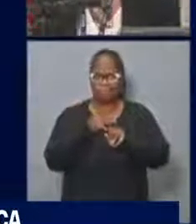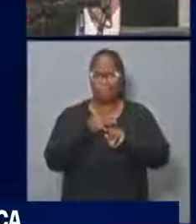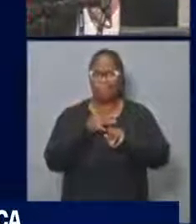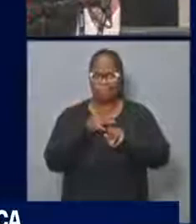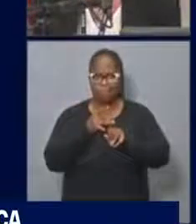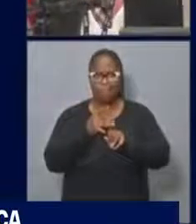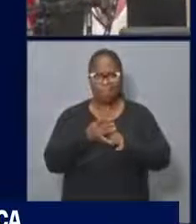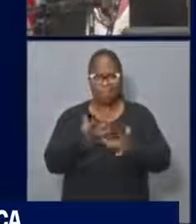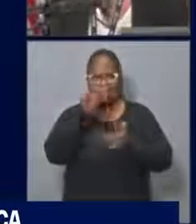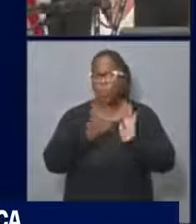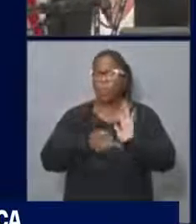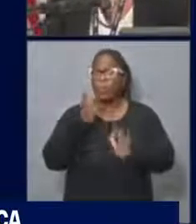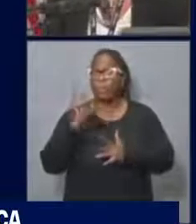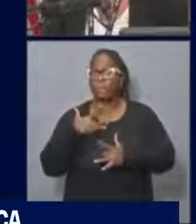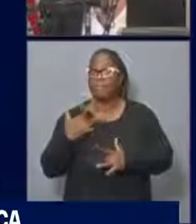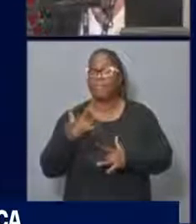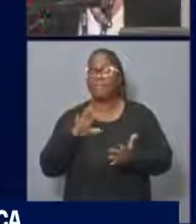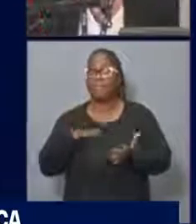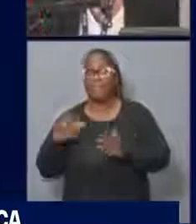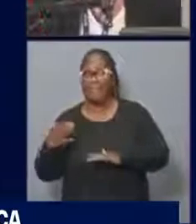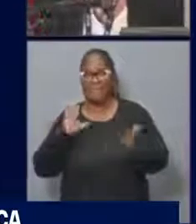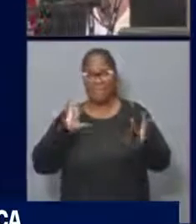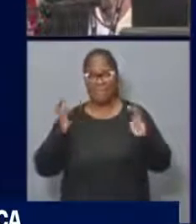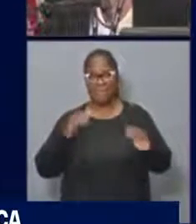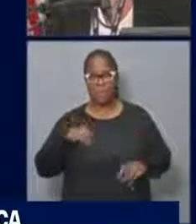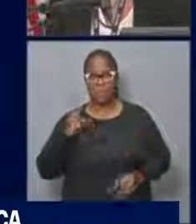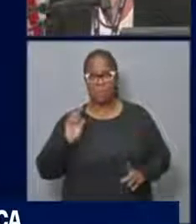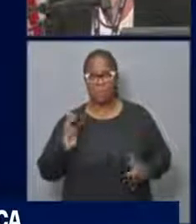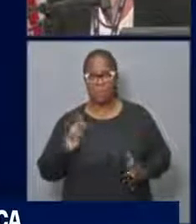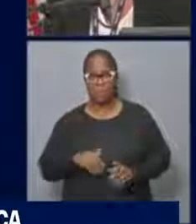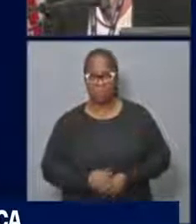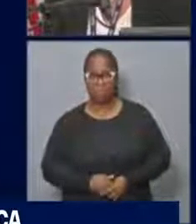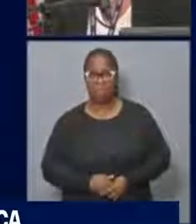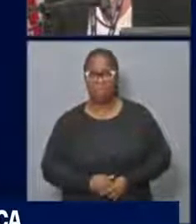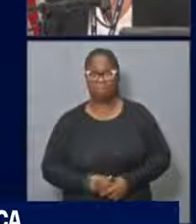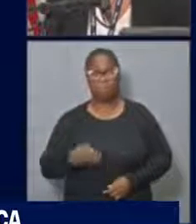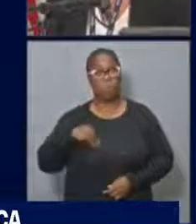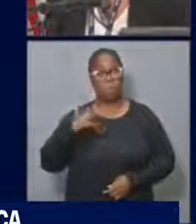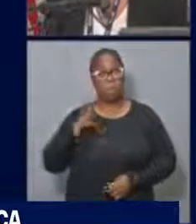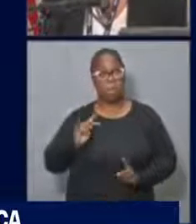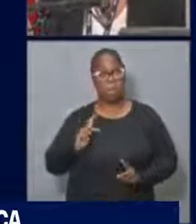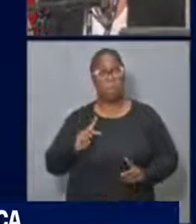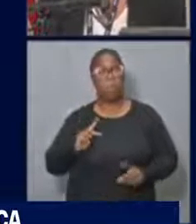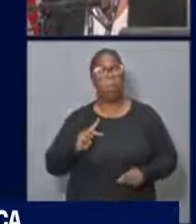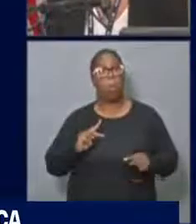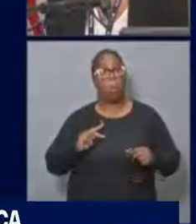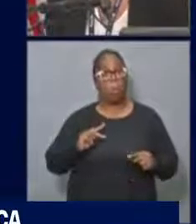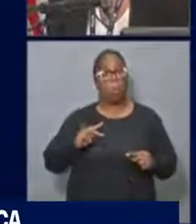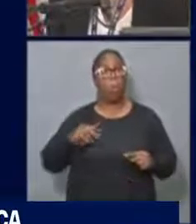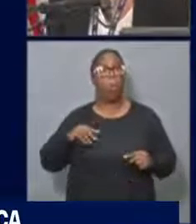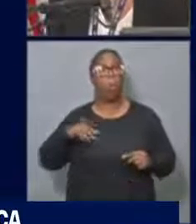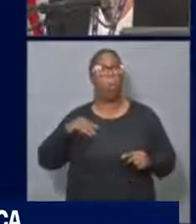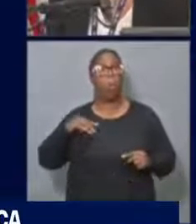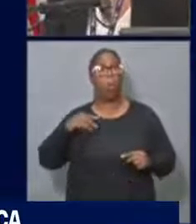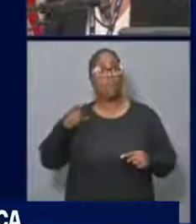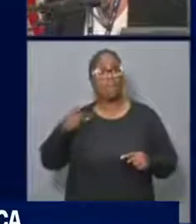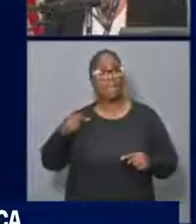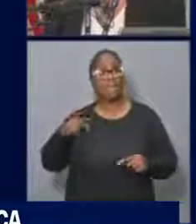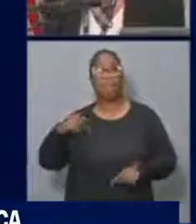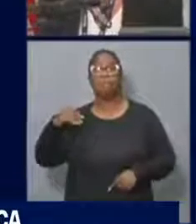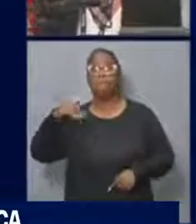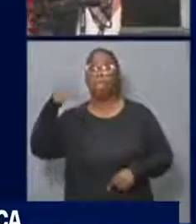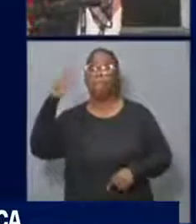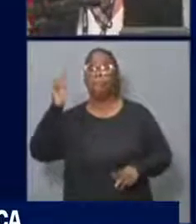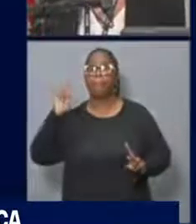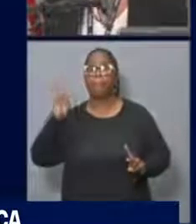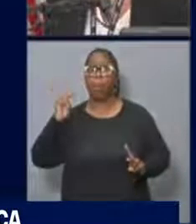compared to white people. And to white people, black people are 25% more likely to be infected with the virus and almost